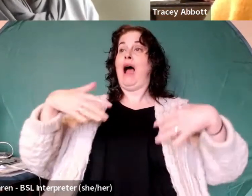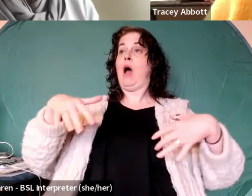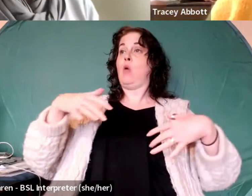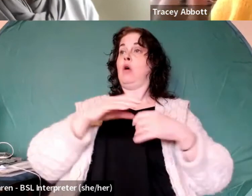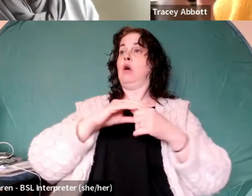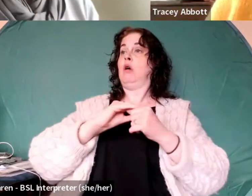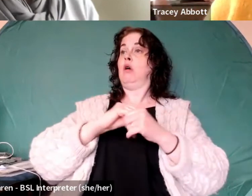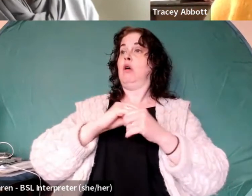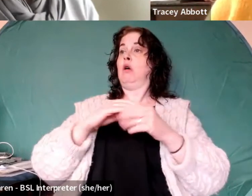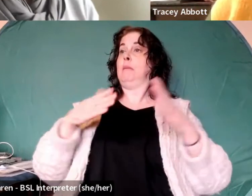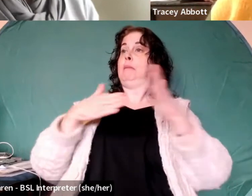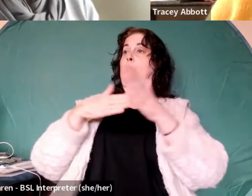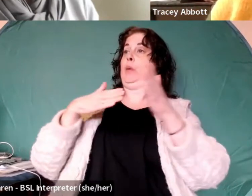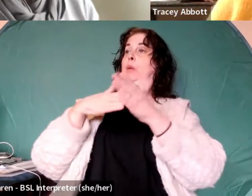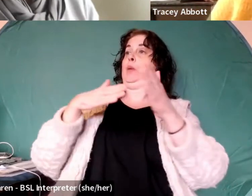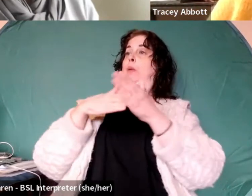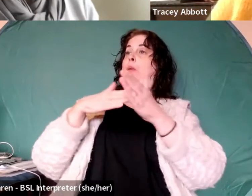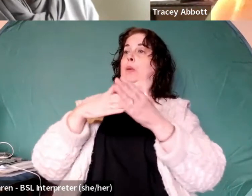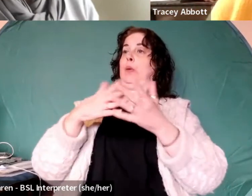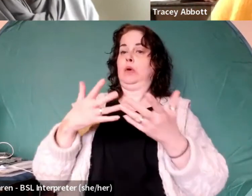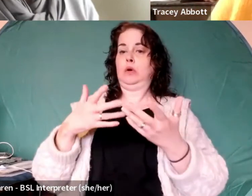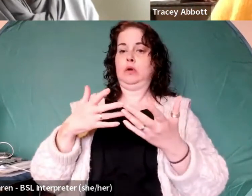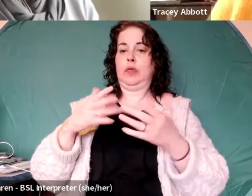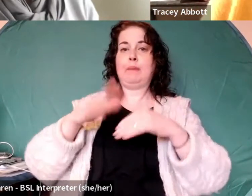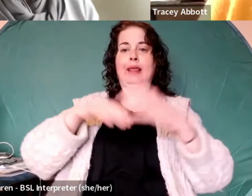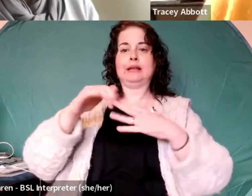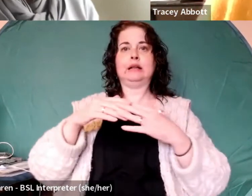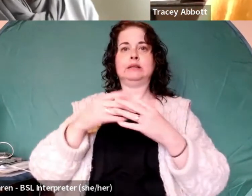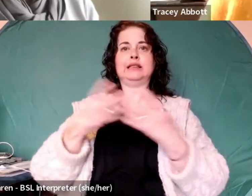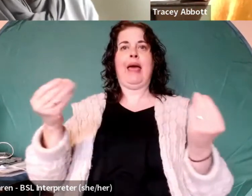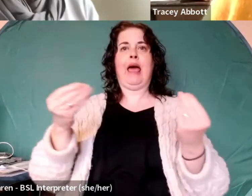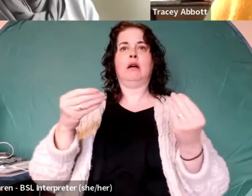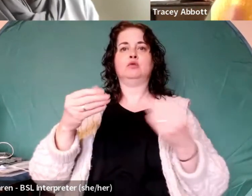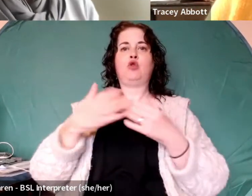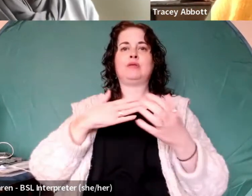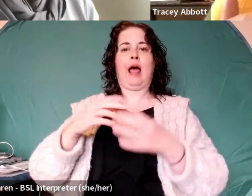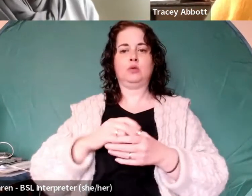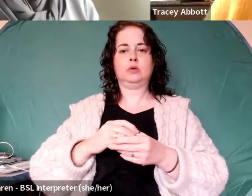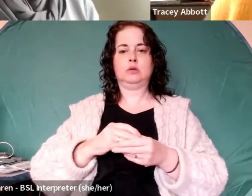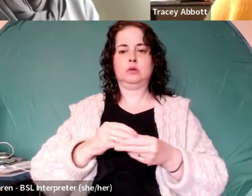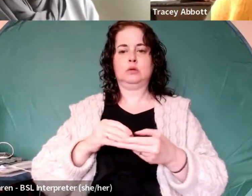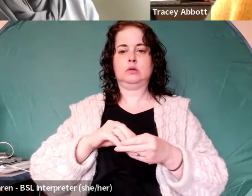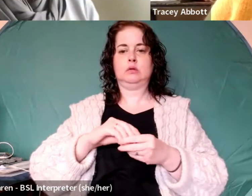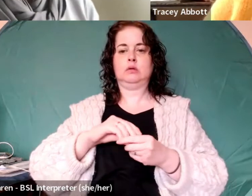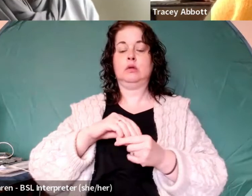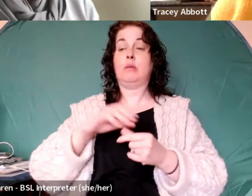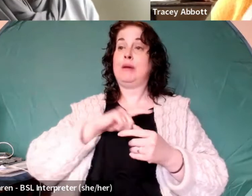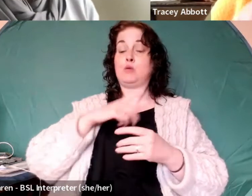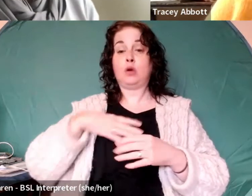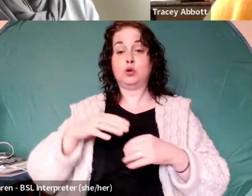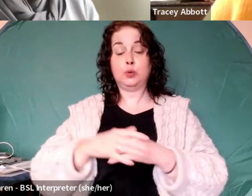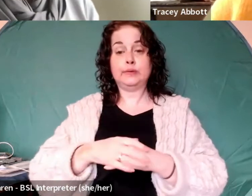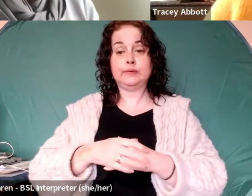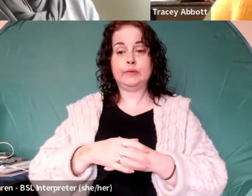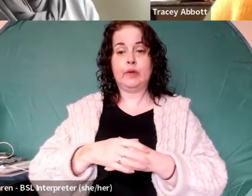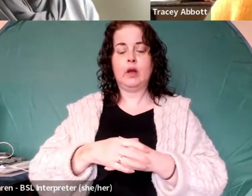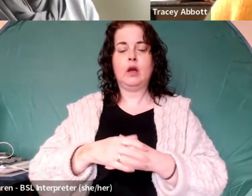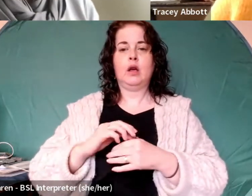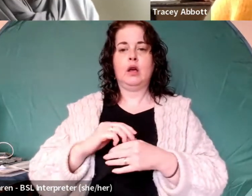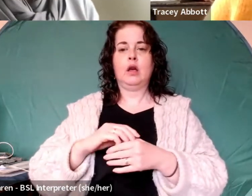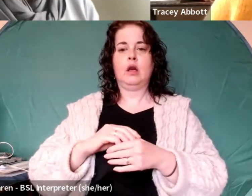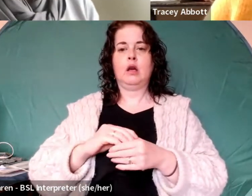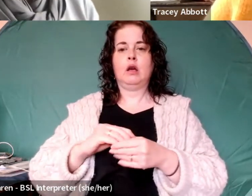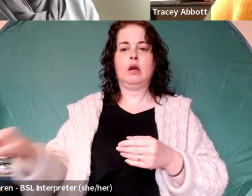the obstacles to the physical accessibility in a building disappear overnight because the will is there. So it's kind of like